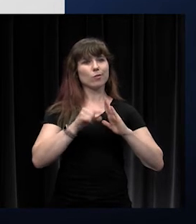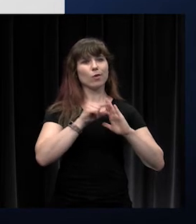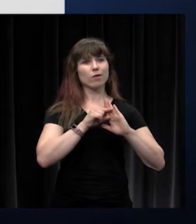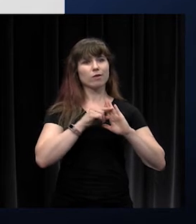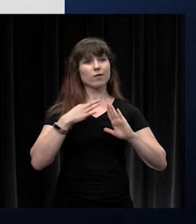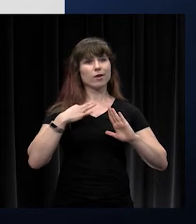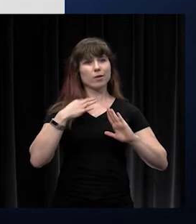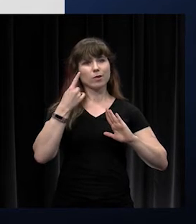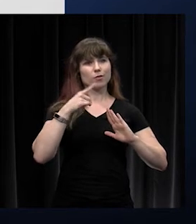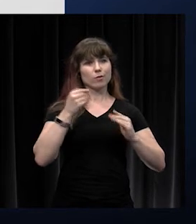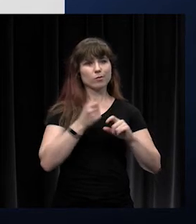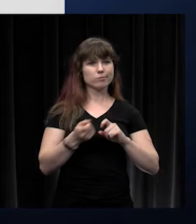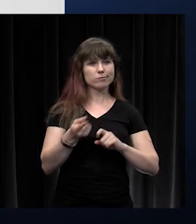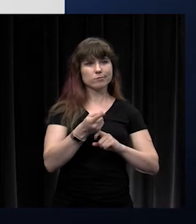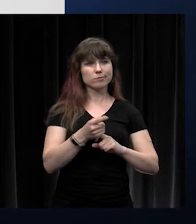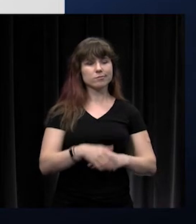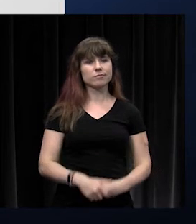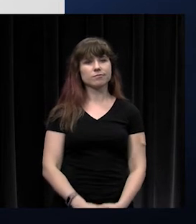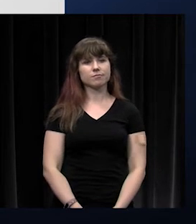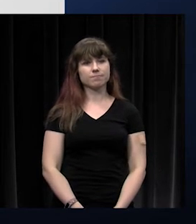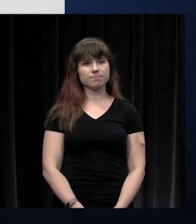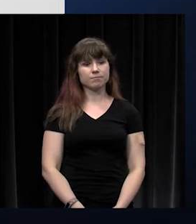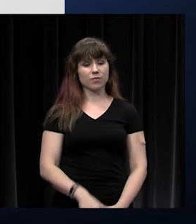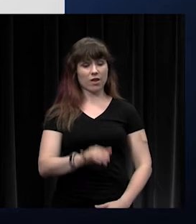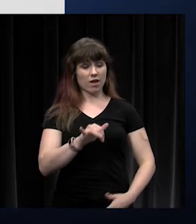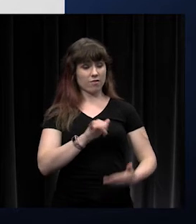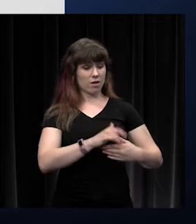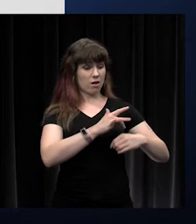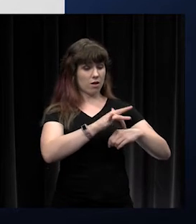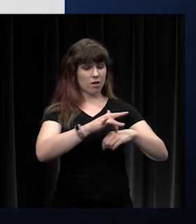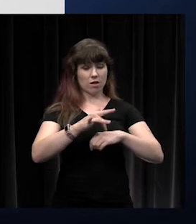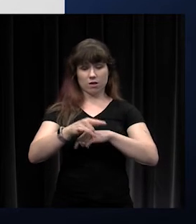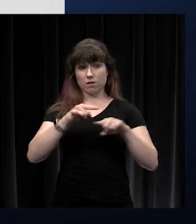We recognize that the reason we have those openings